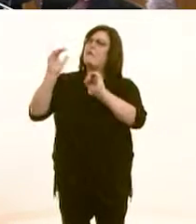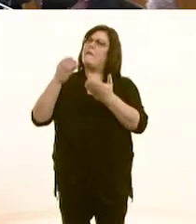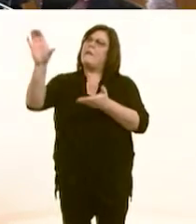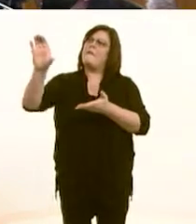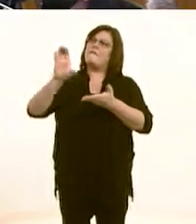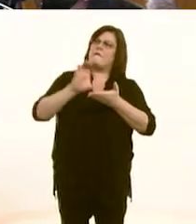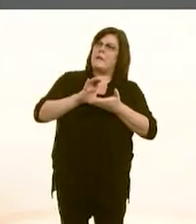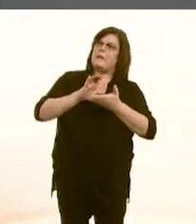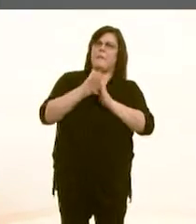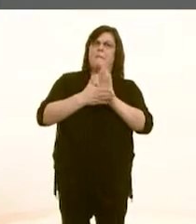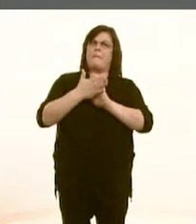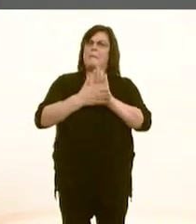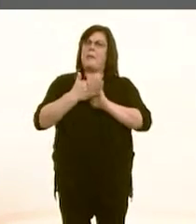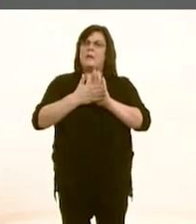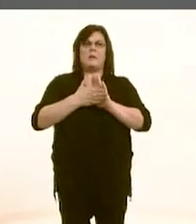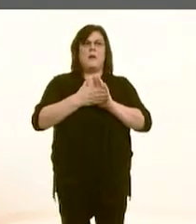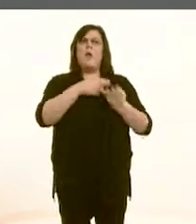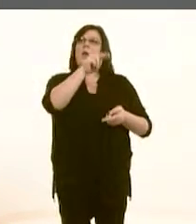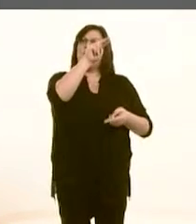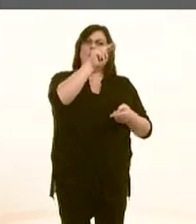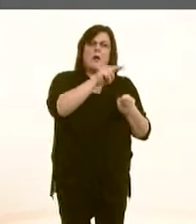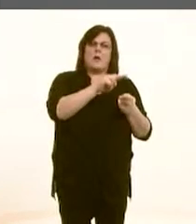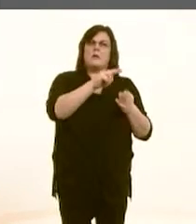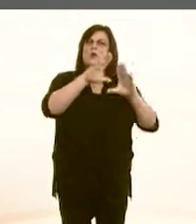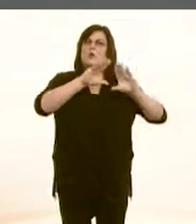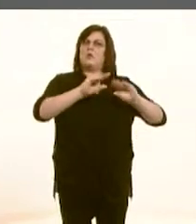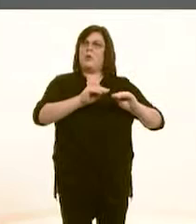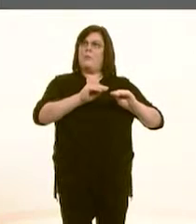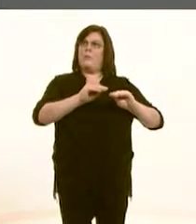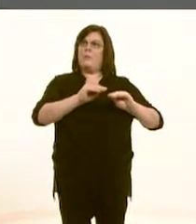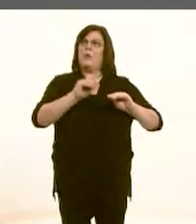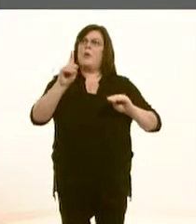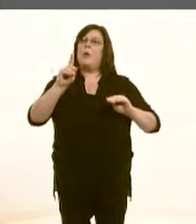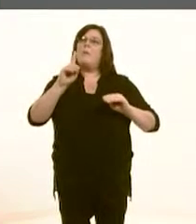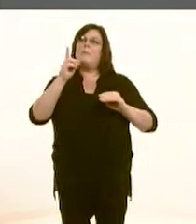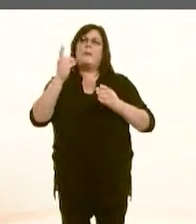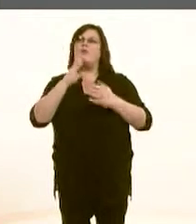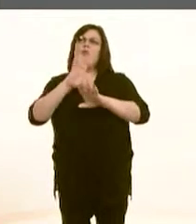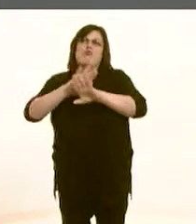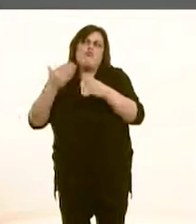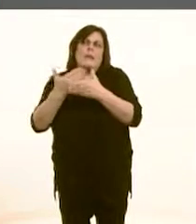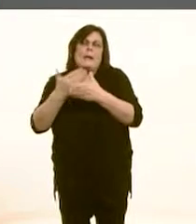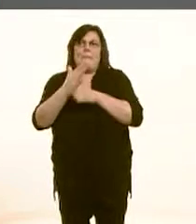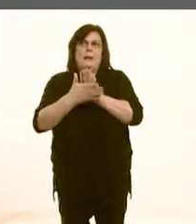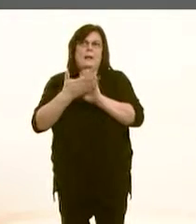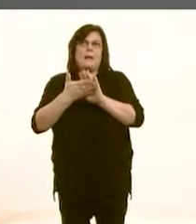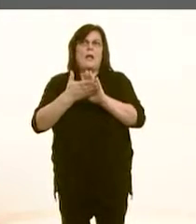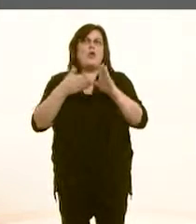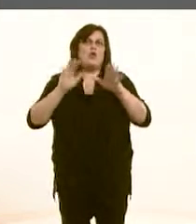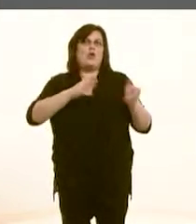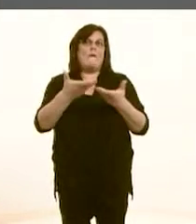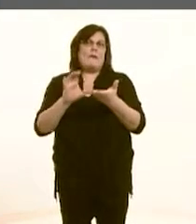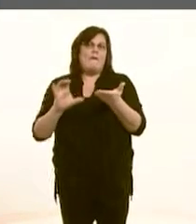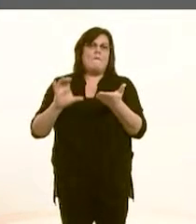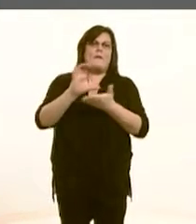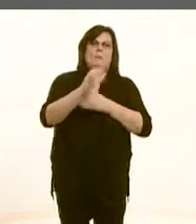about reversing the cuts that you've previously made rather than about investing in and expanding services. First Minister, you